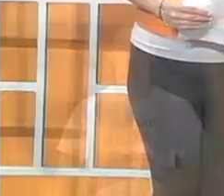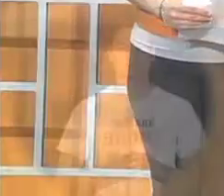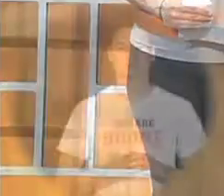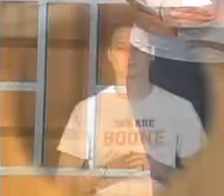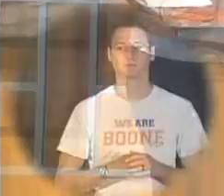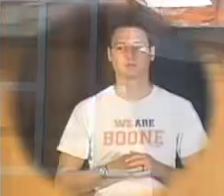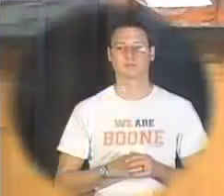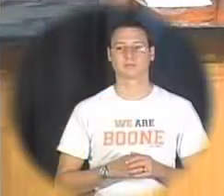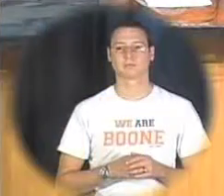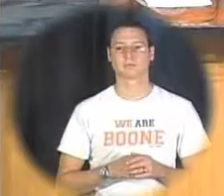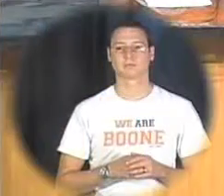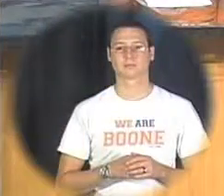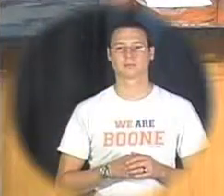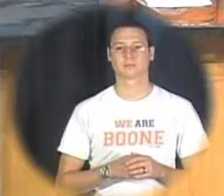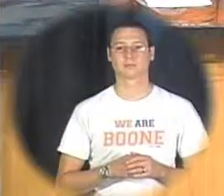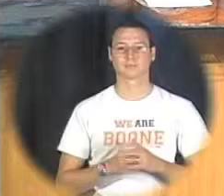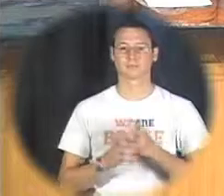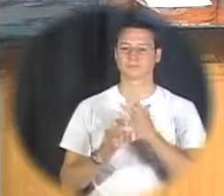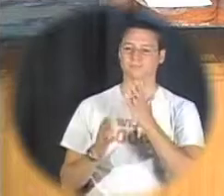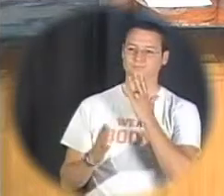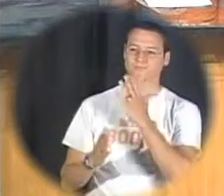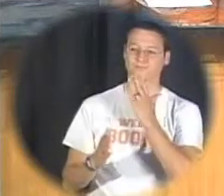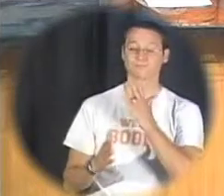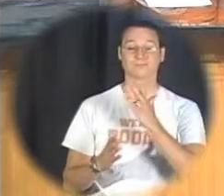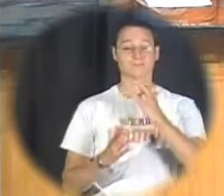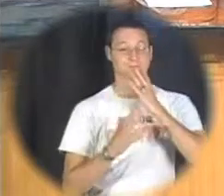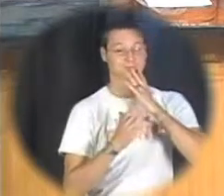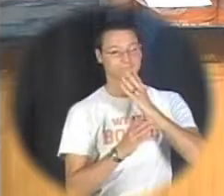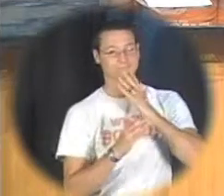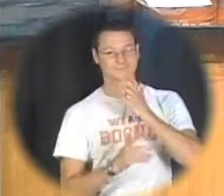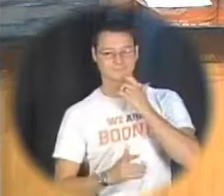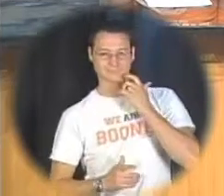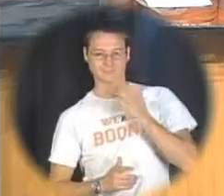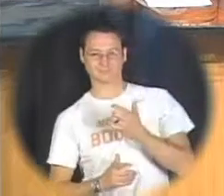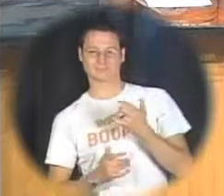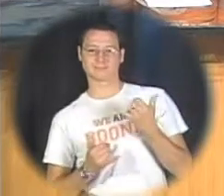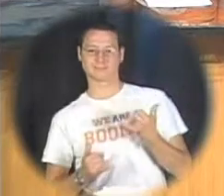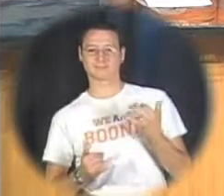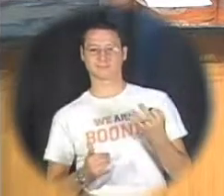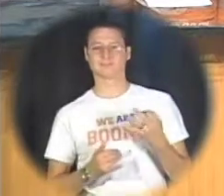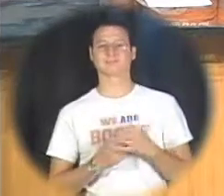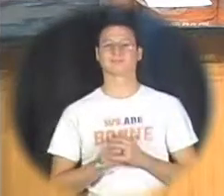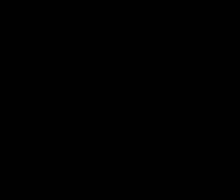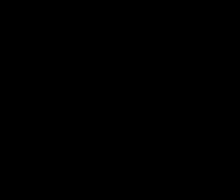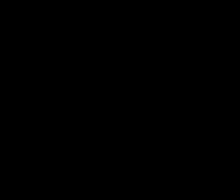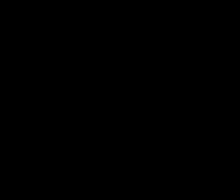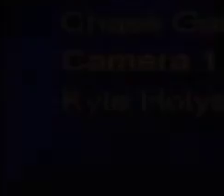desk. Thank you, Andrea. Thank you, everyone, for watching BBC News Friday.